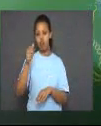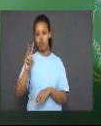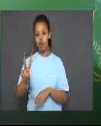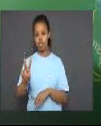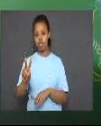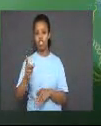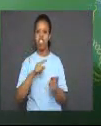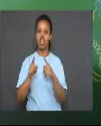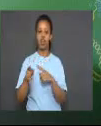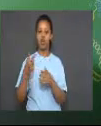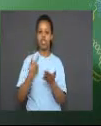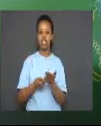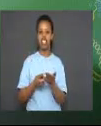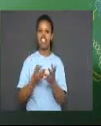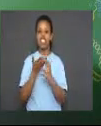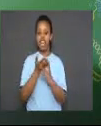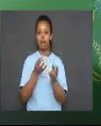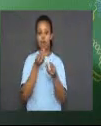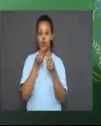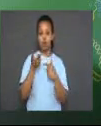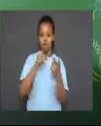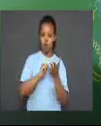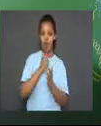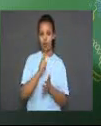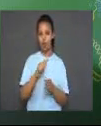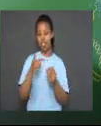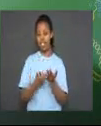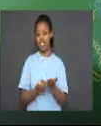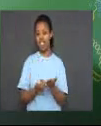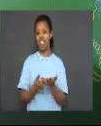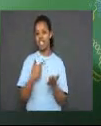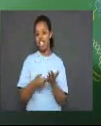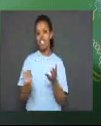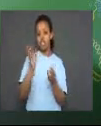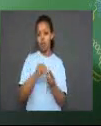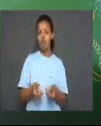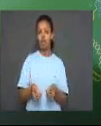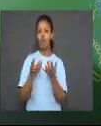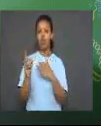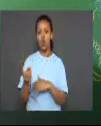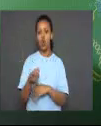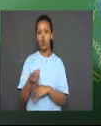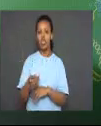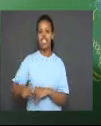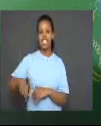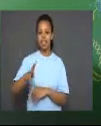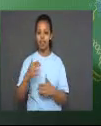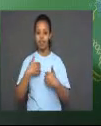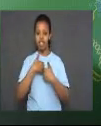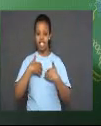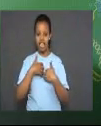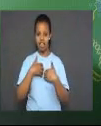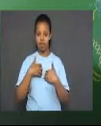well. Now that there are many species of plants and animals